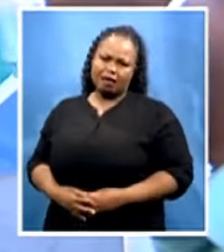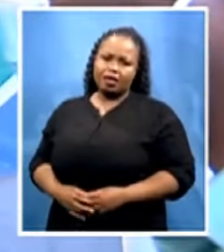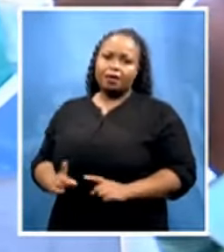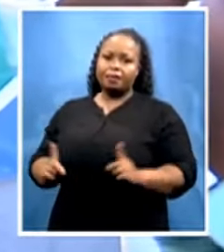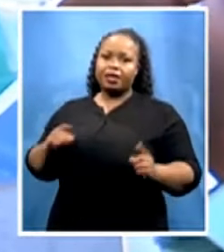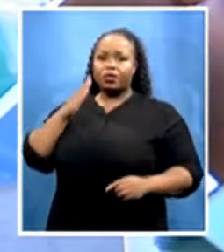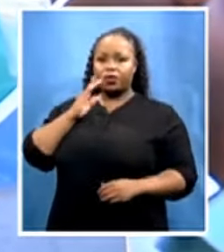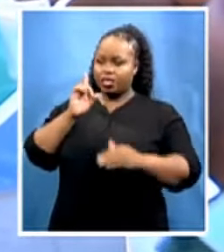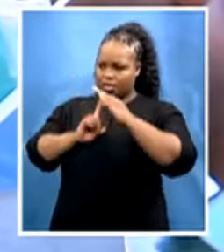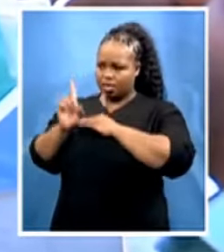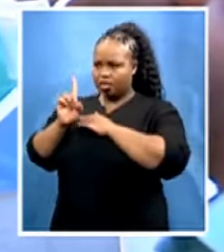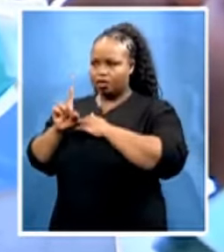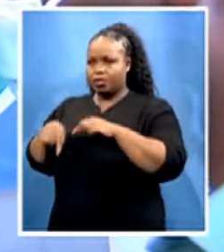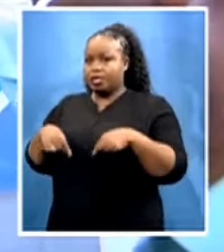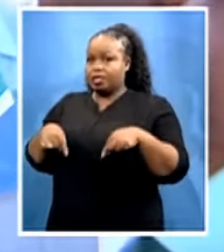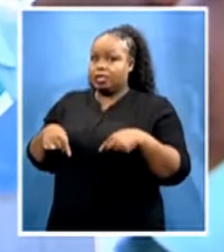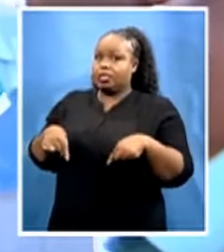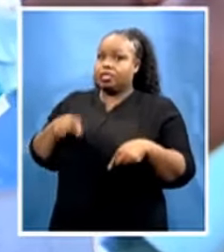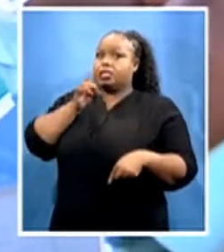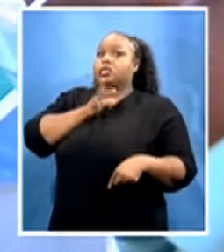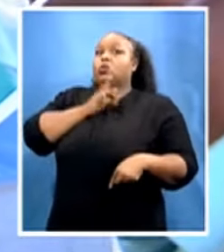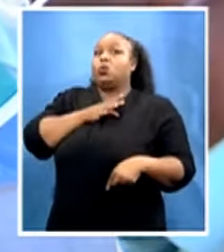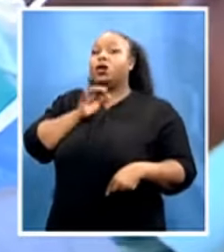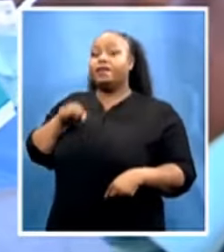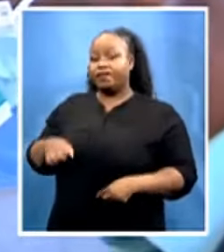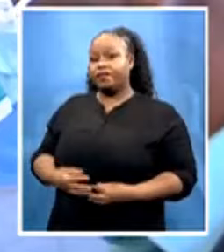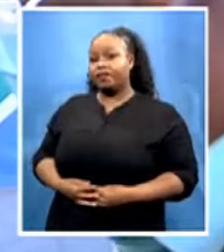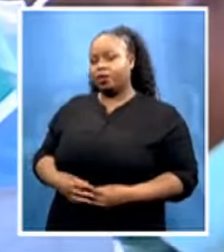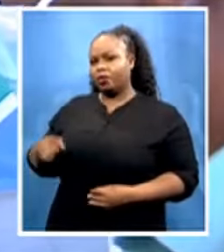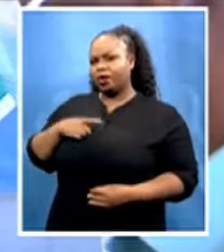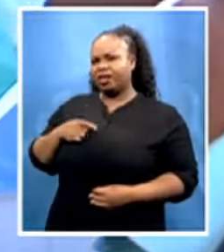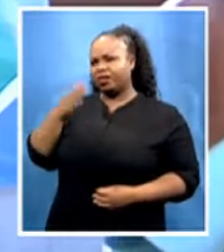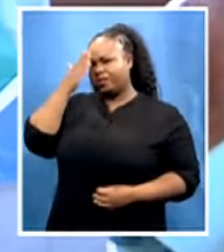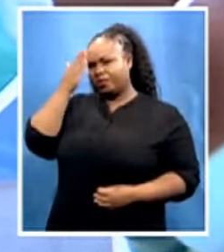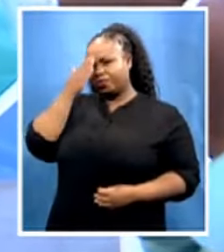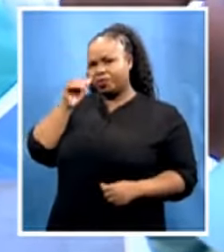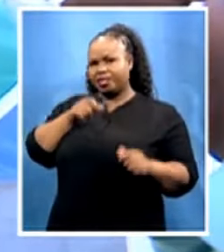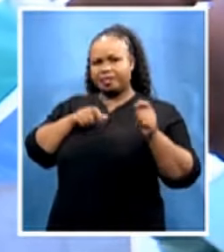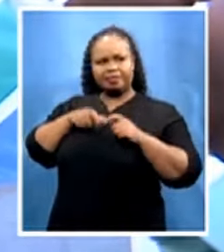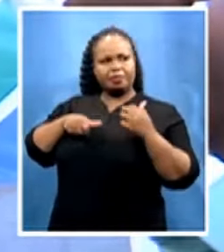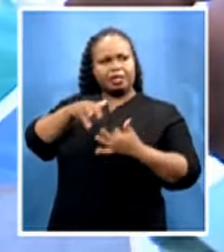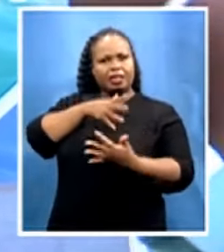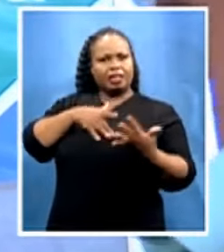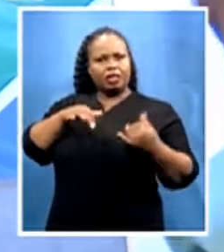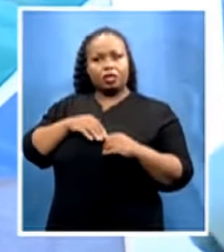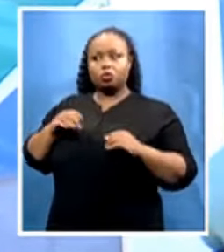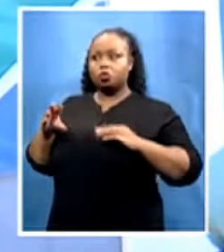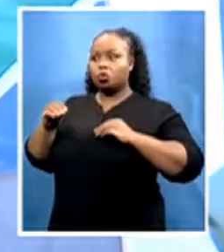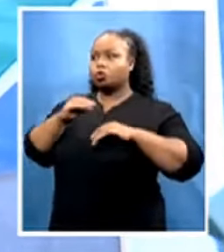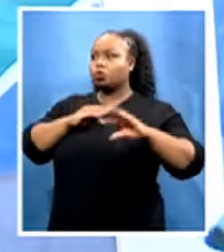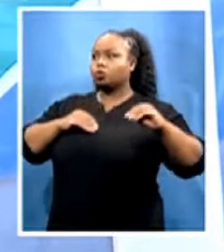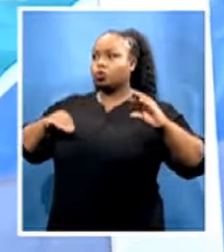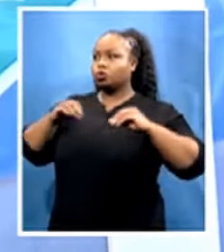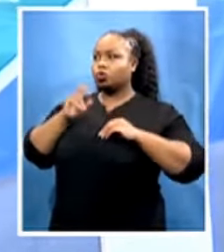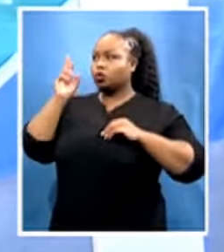nervous because, when you're surrounded around people, the things that they talk. So I was just anxious,